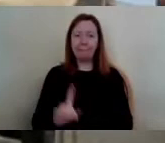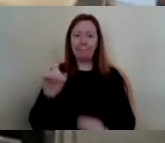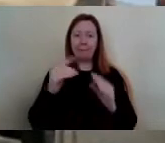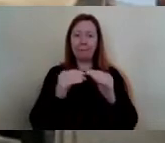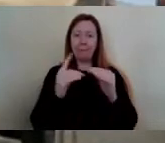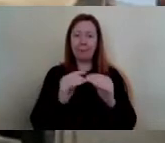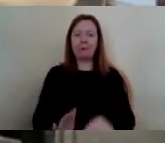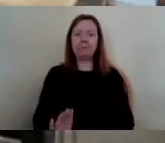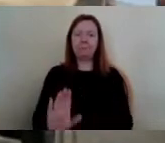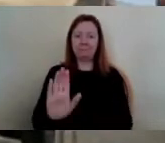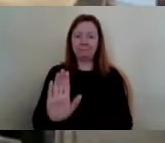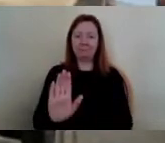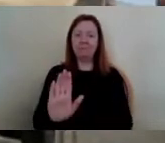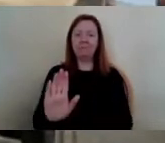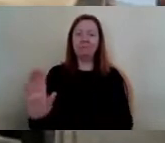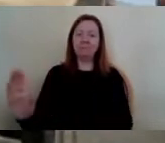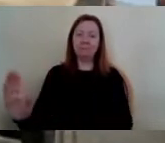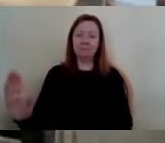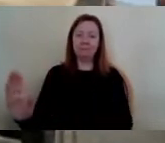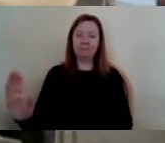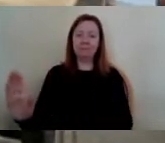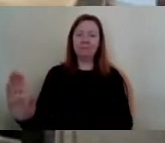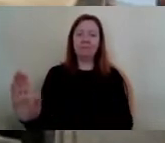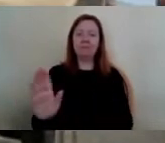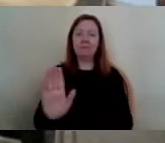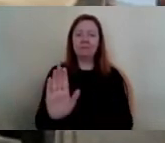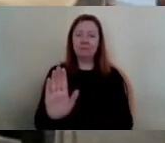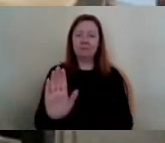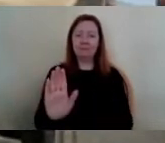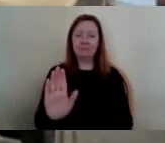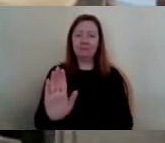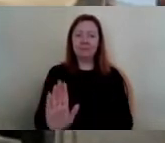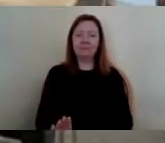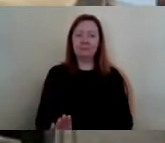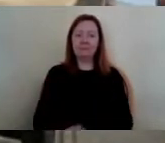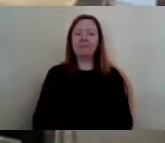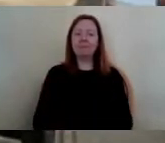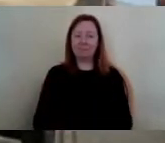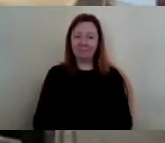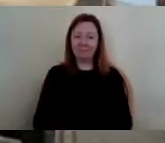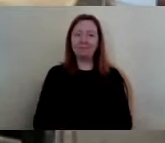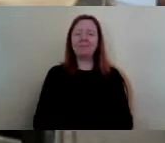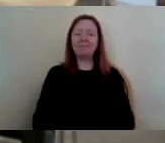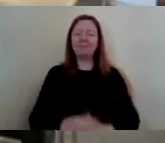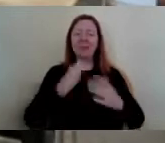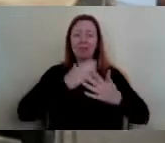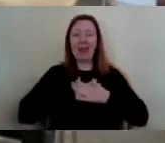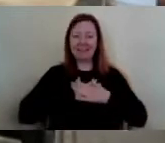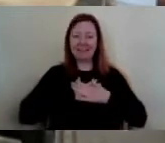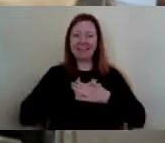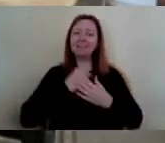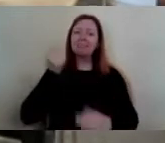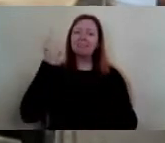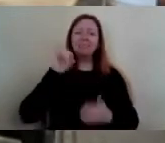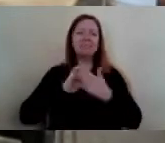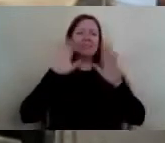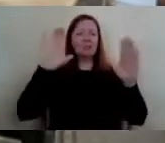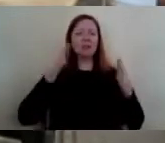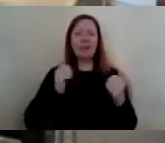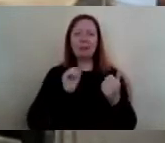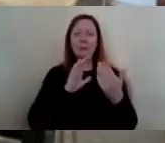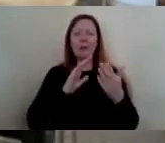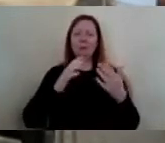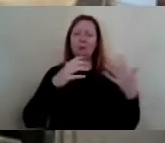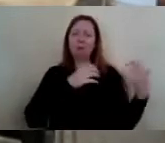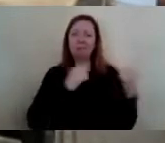more. And up and out and in and back down and rest. This is a great way to strengthen the